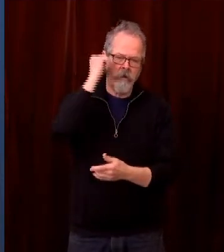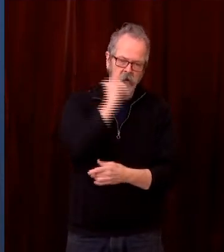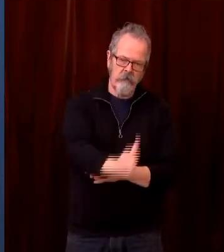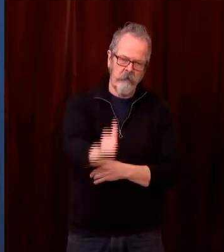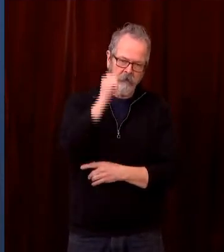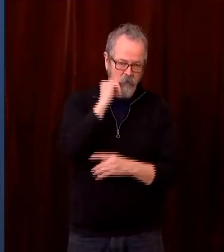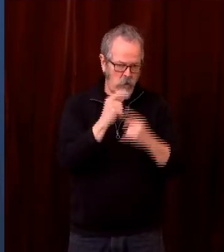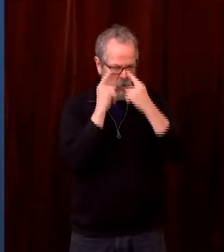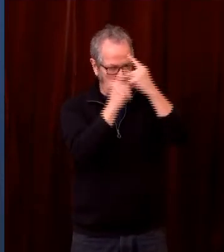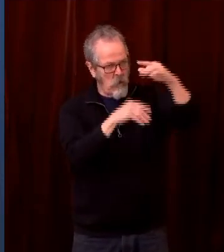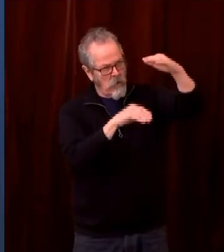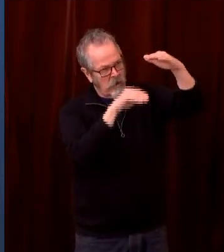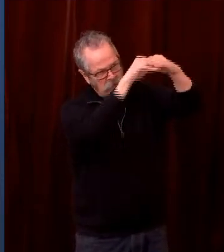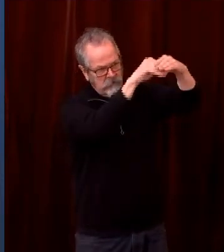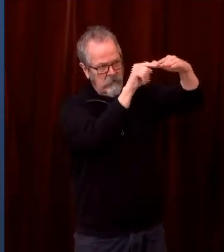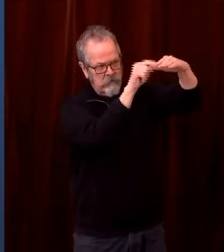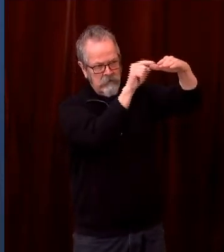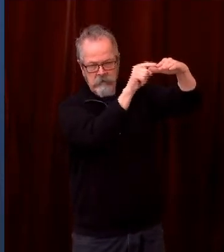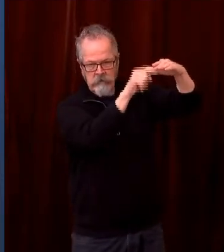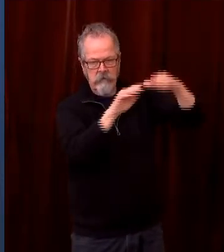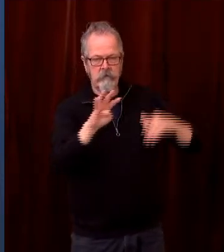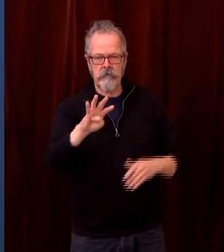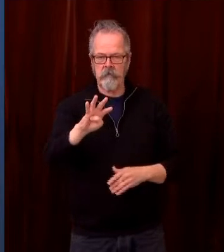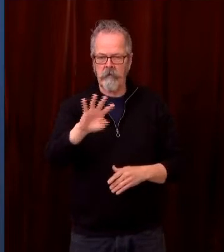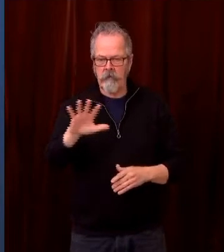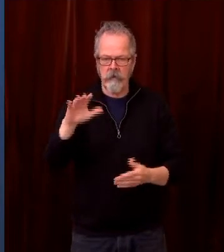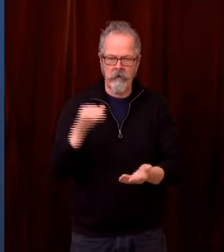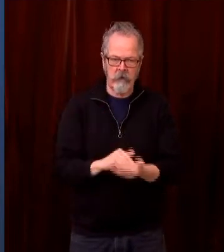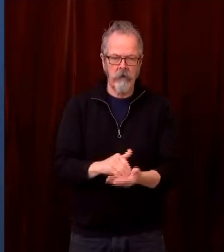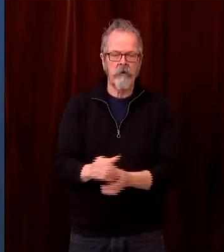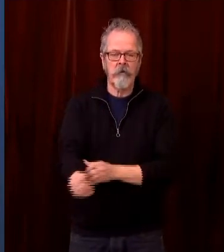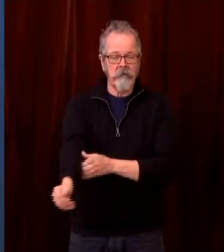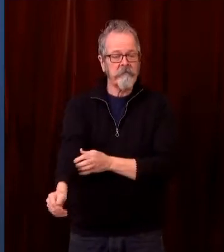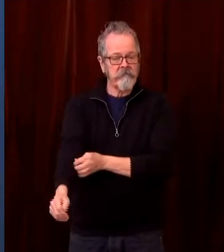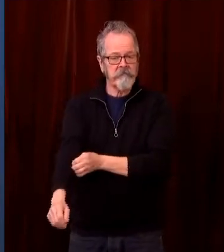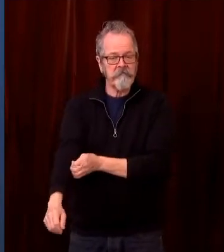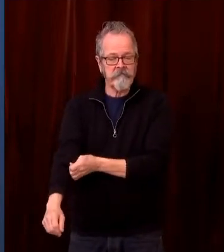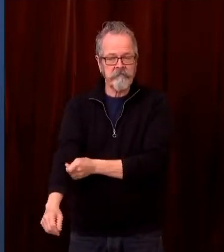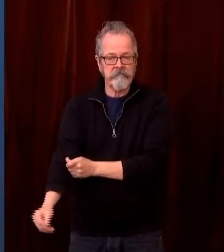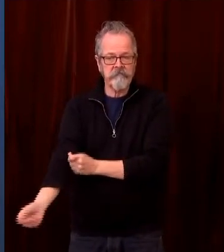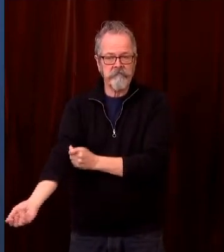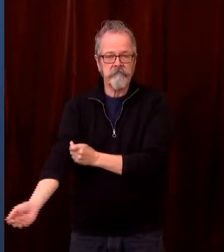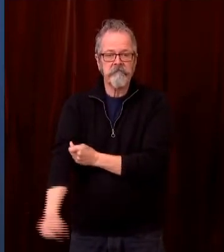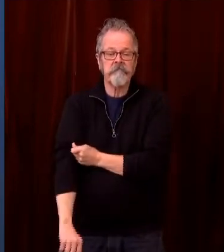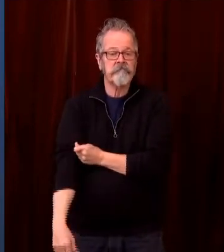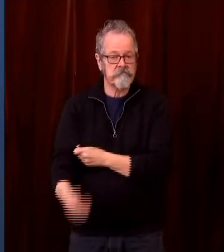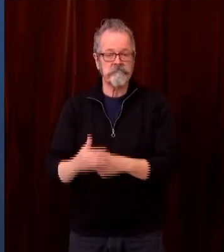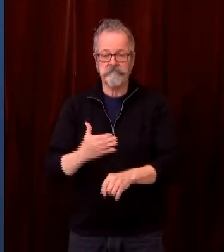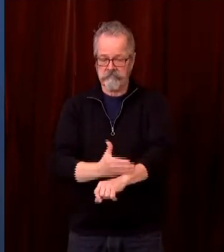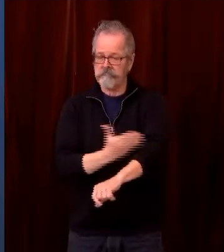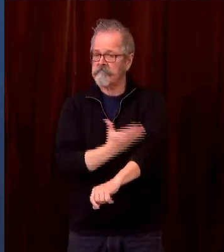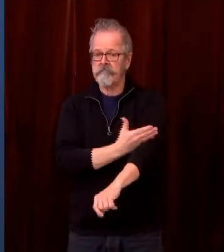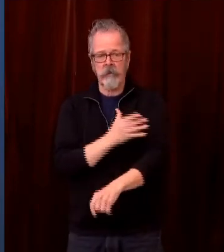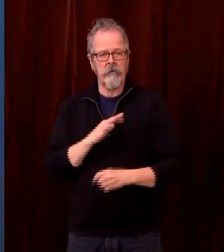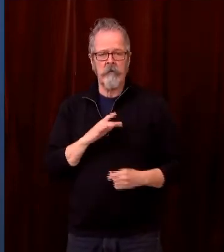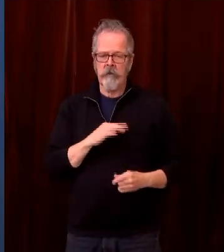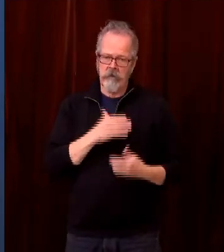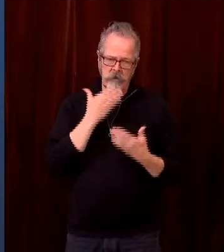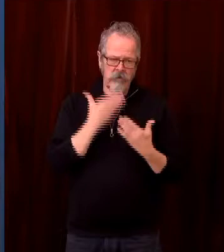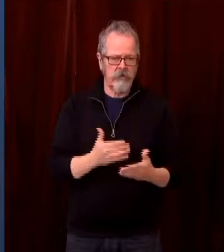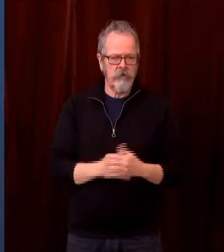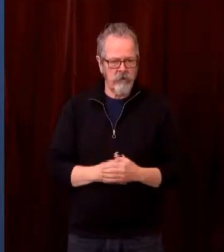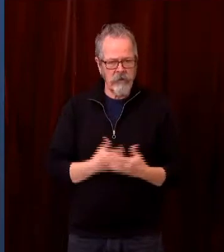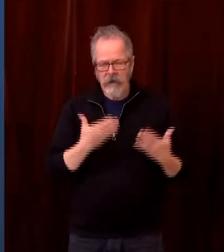progress. These increases are attributable to multiple sources. One, we've had better